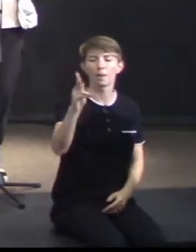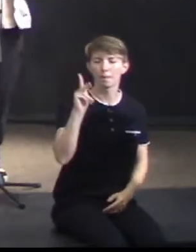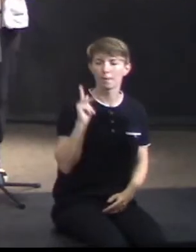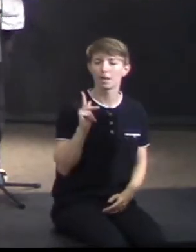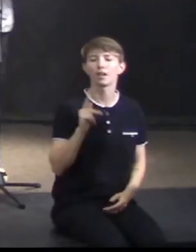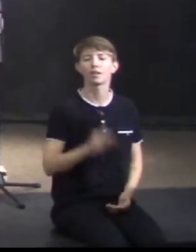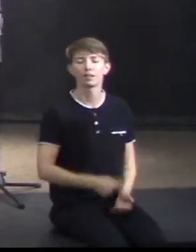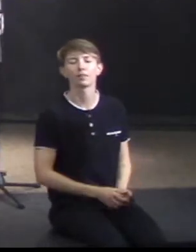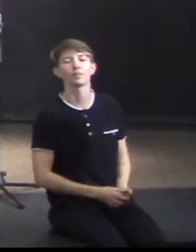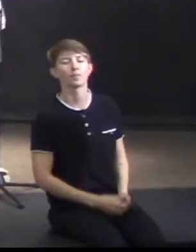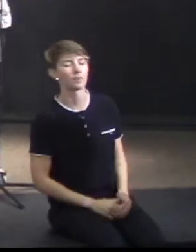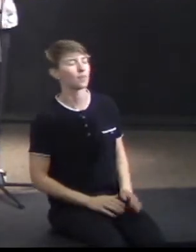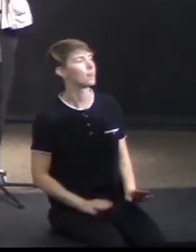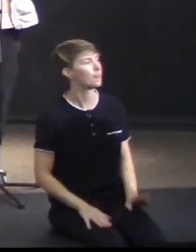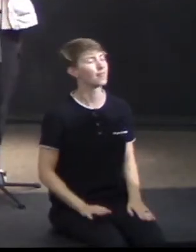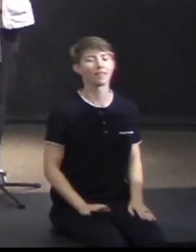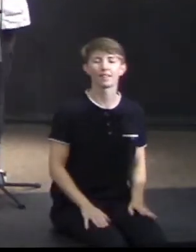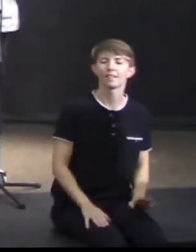utaboya.